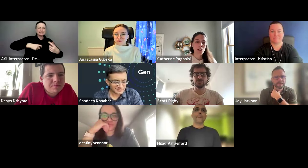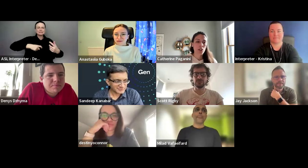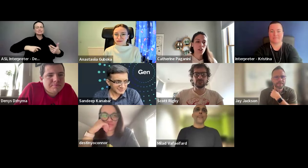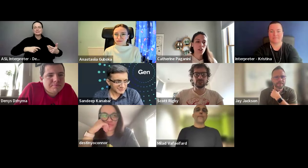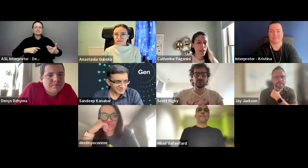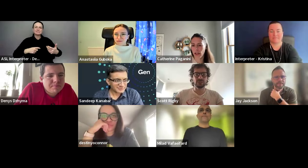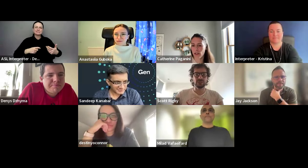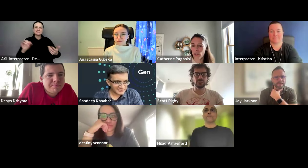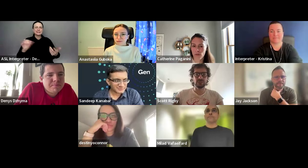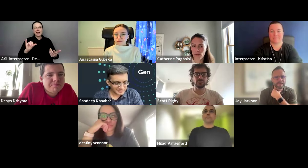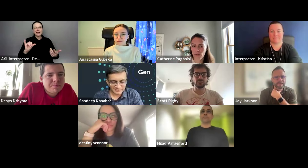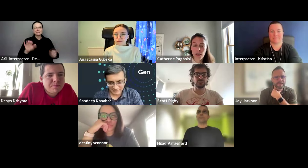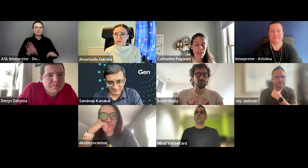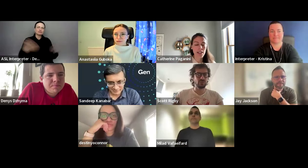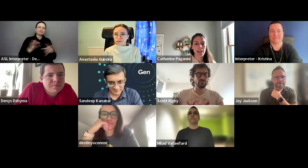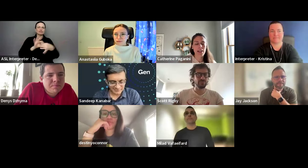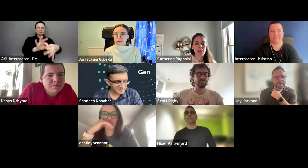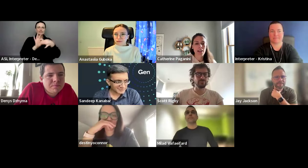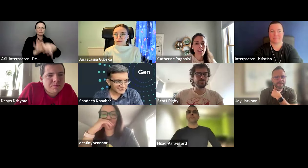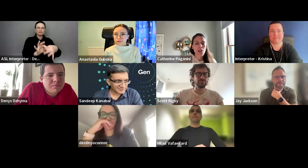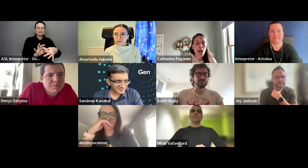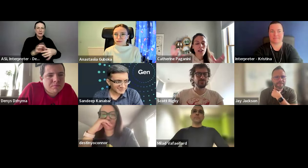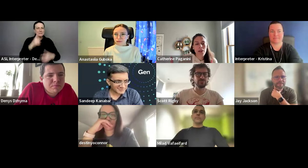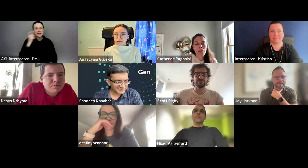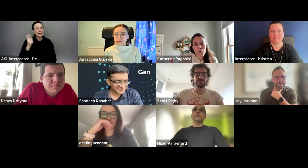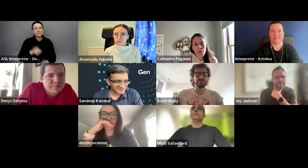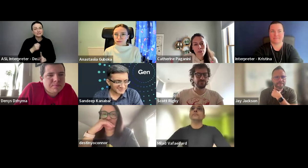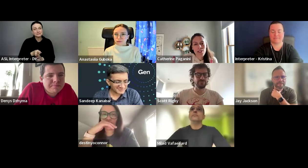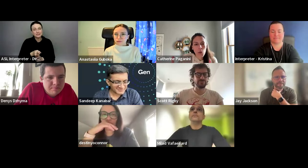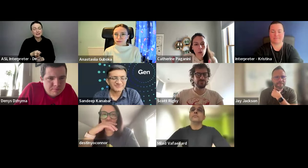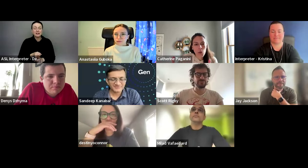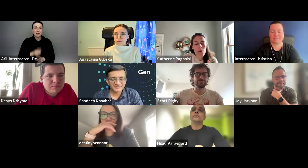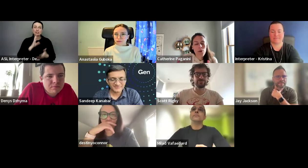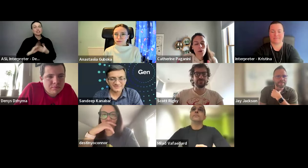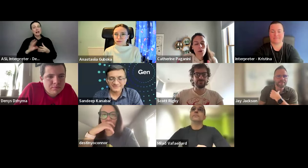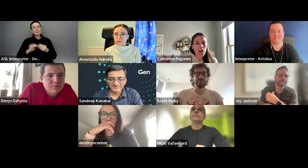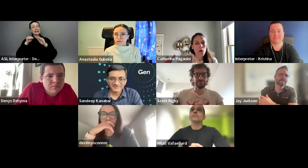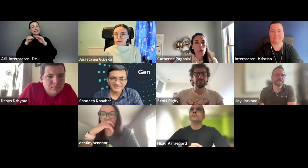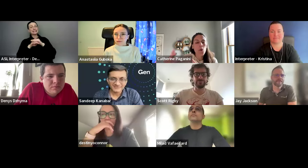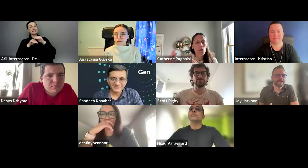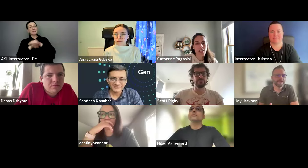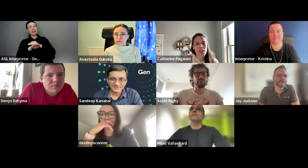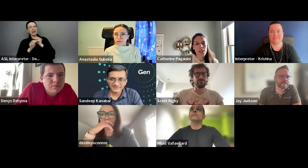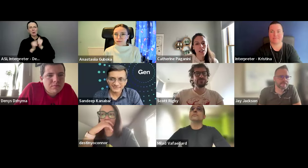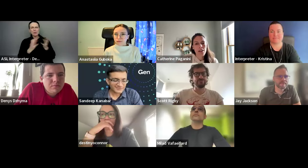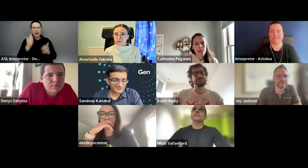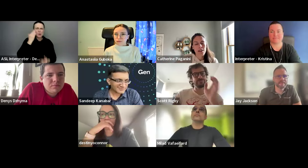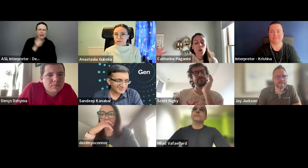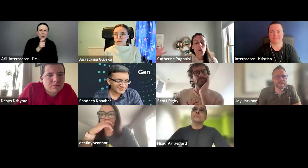about like creating that connection, right? Because suddenly like talking about accessibility only without knowing